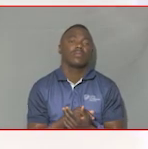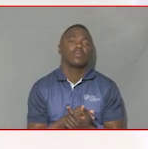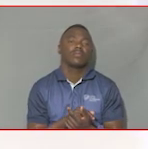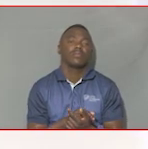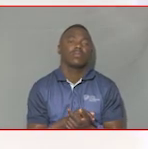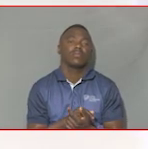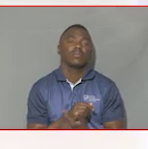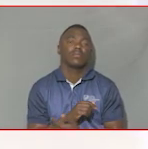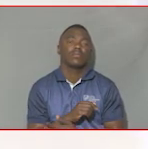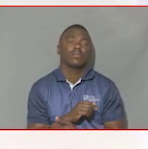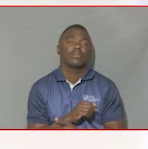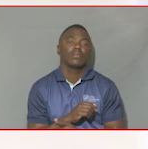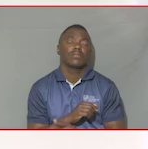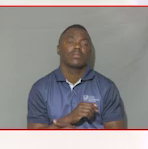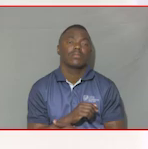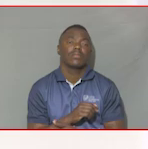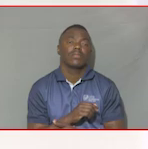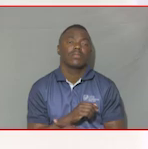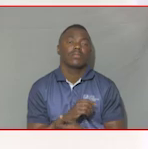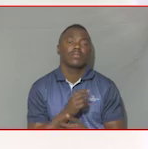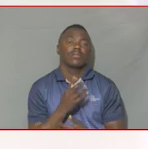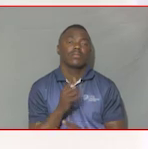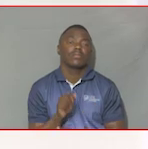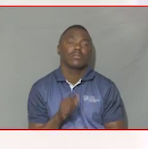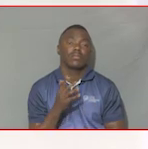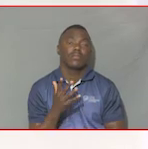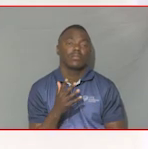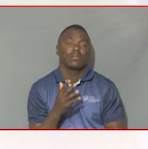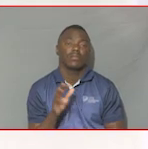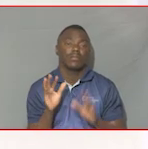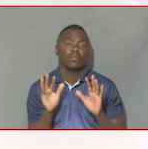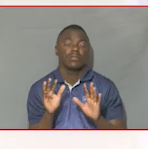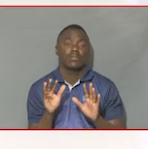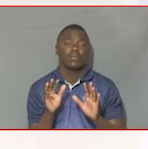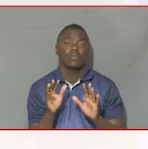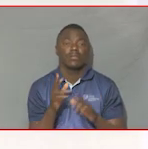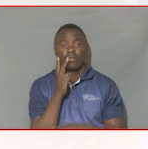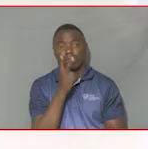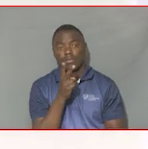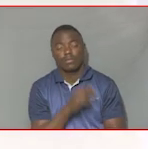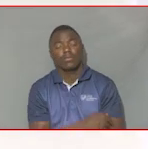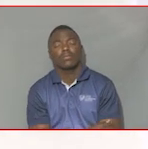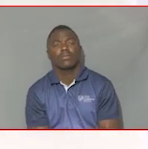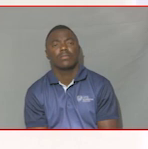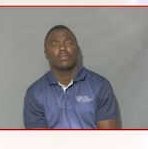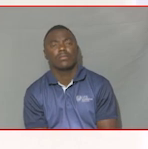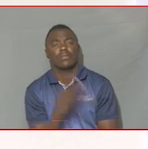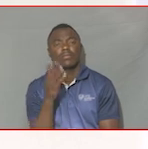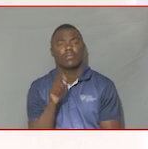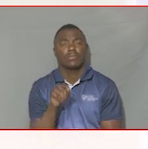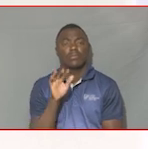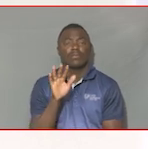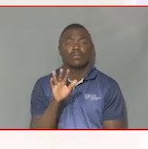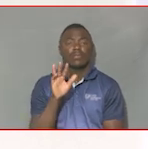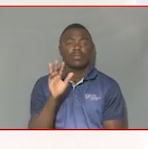3, and that can give me 4,59. Now people, you can see that 4,59 is